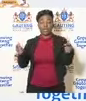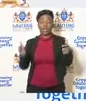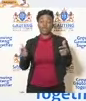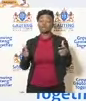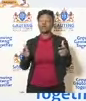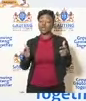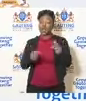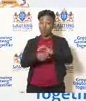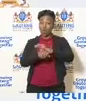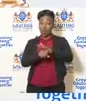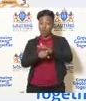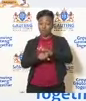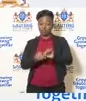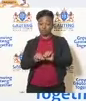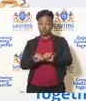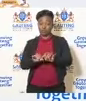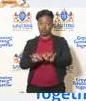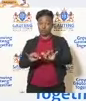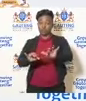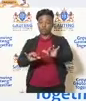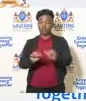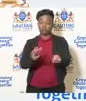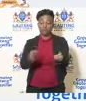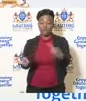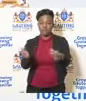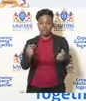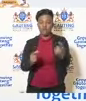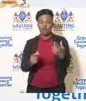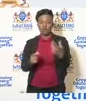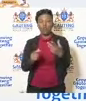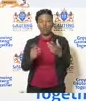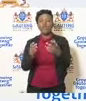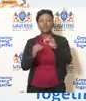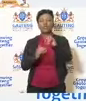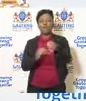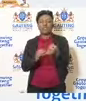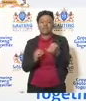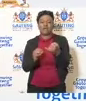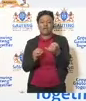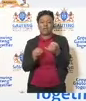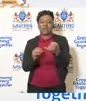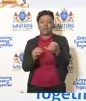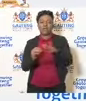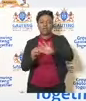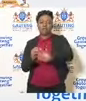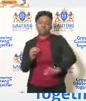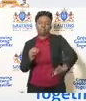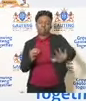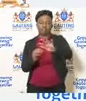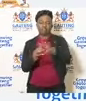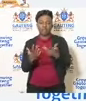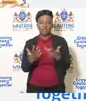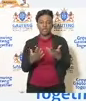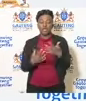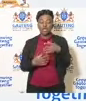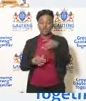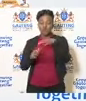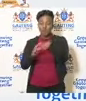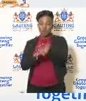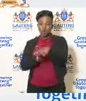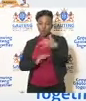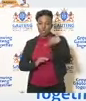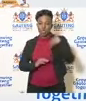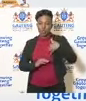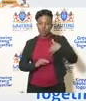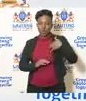active cases in Johannesburg, the inner city of Johannesburg. If you go to Ekurhuleni, okay,